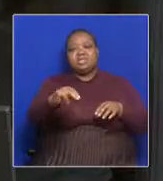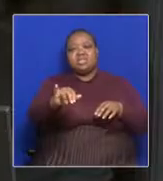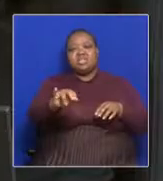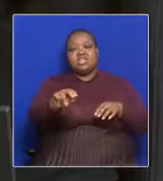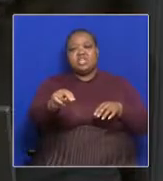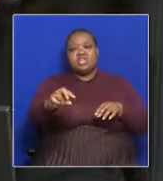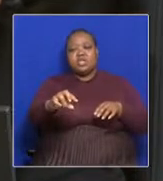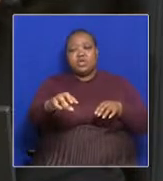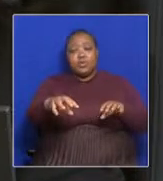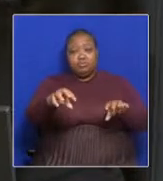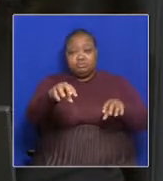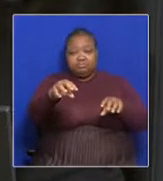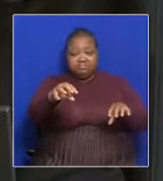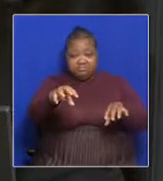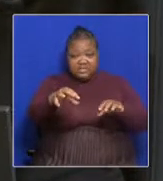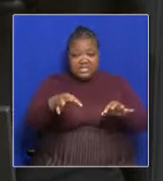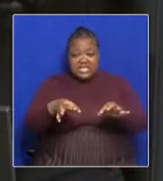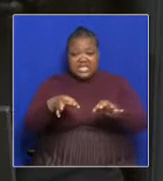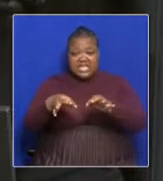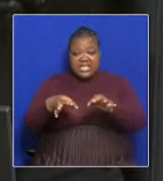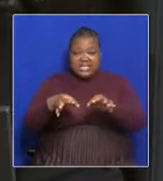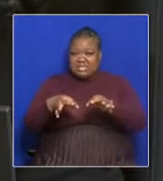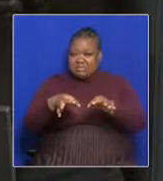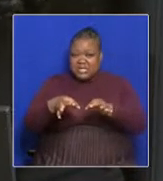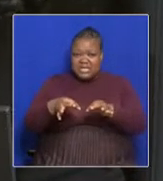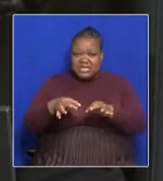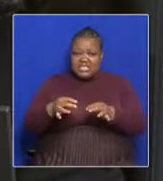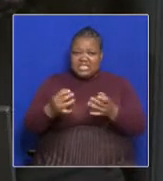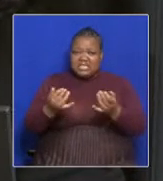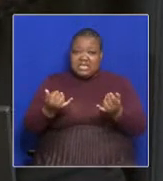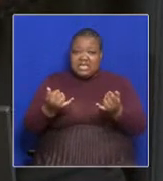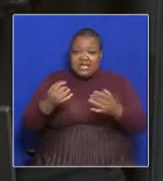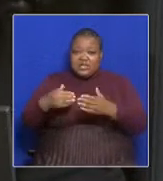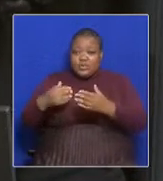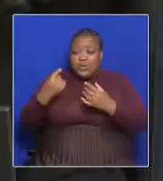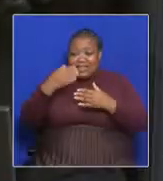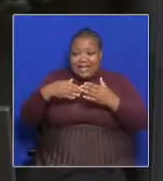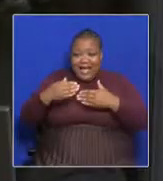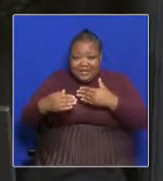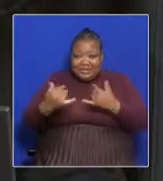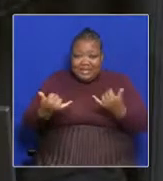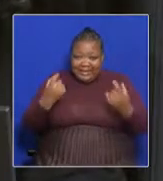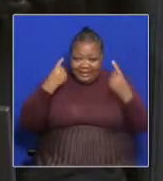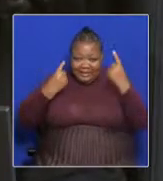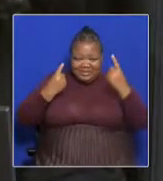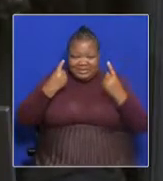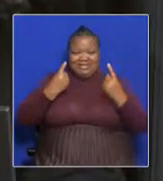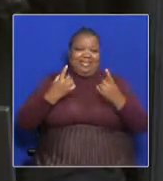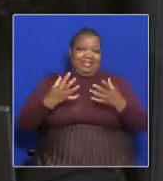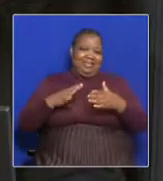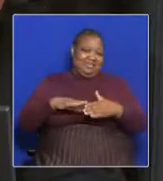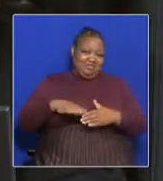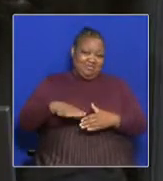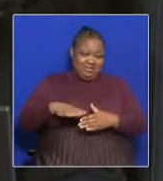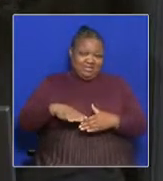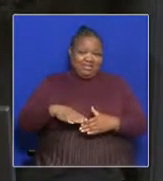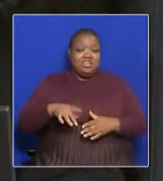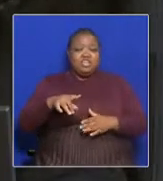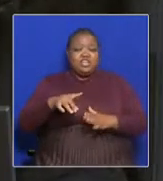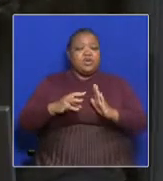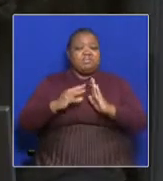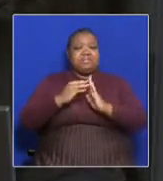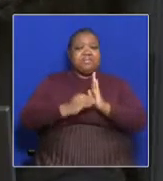because it's not recorded, even if you allow for this diary was completed for the first time on